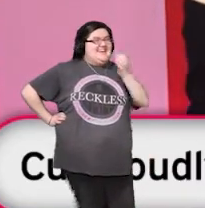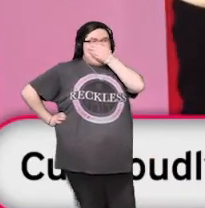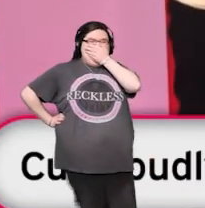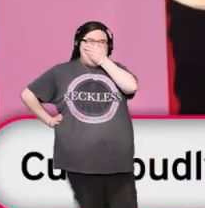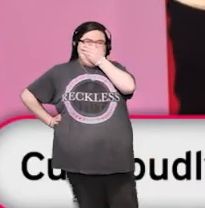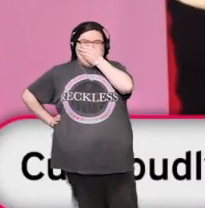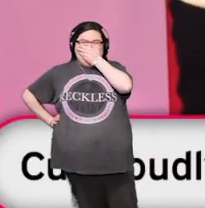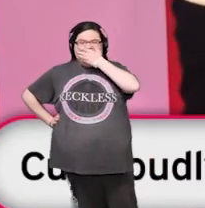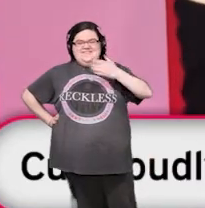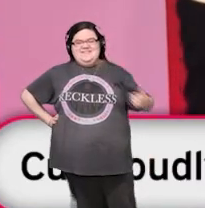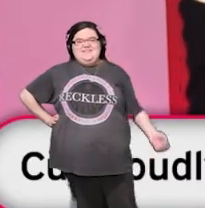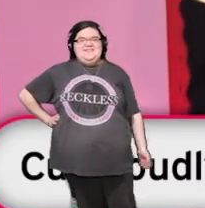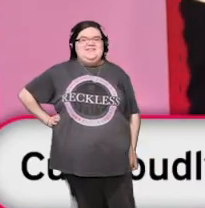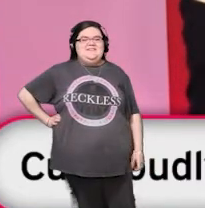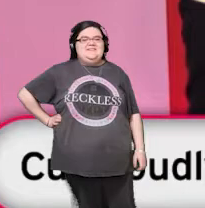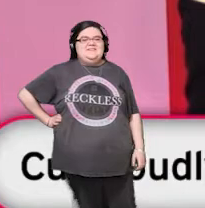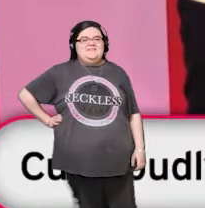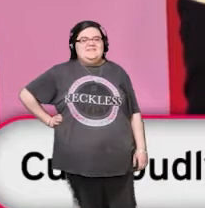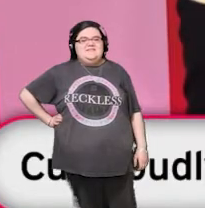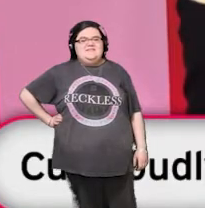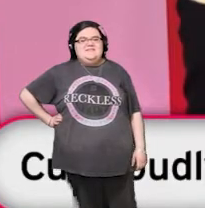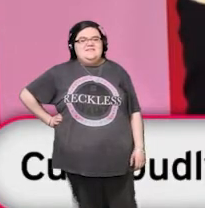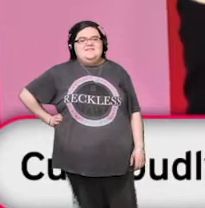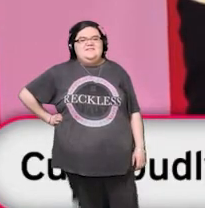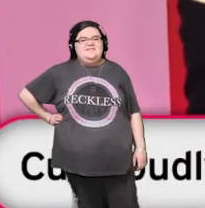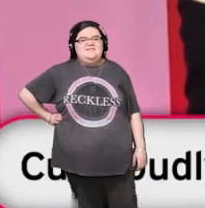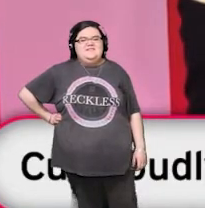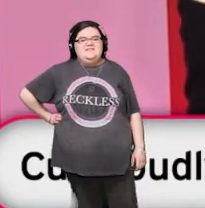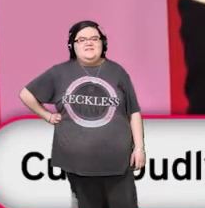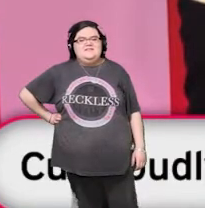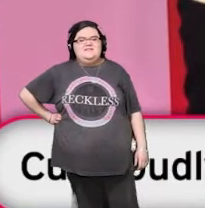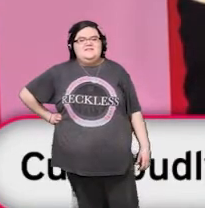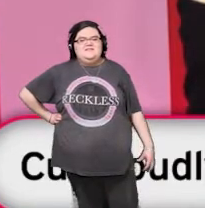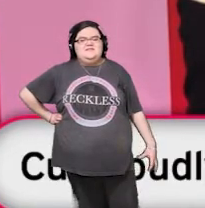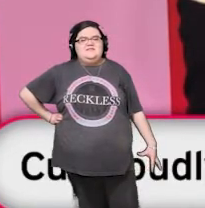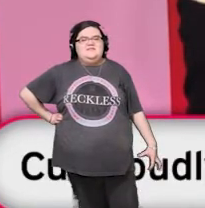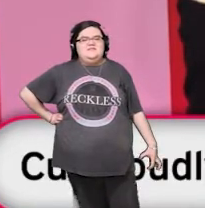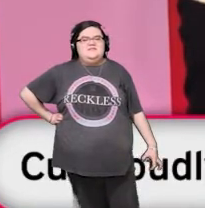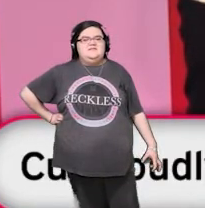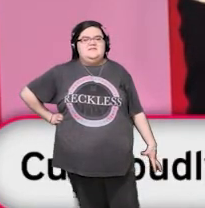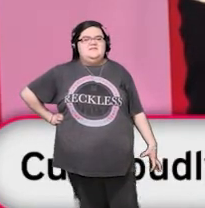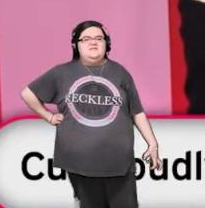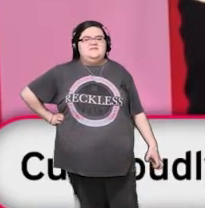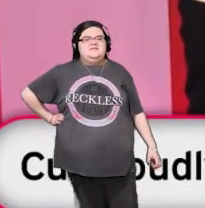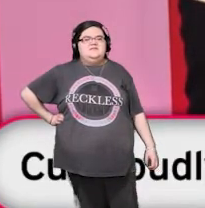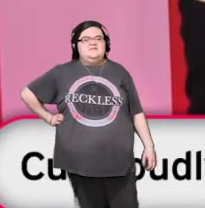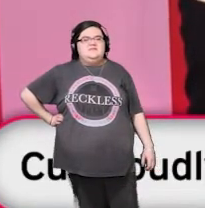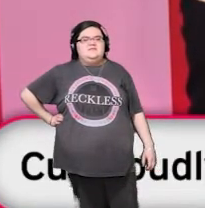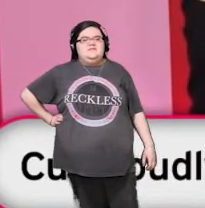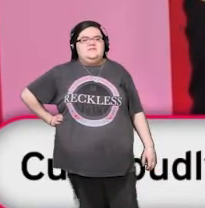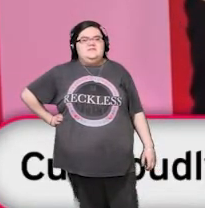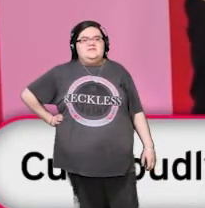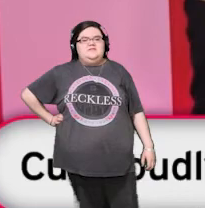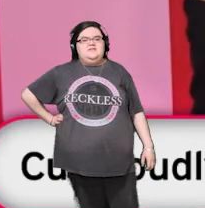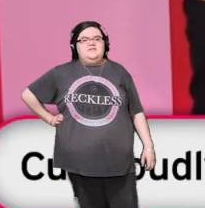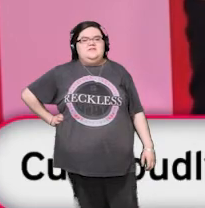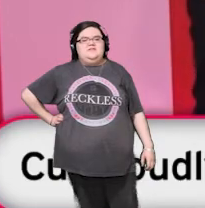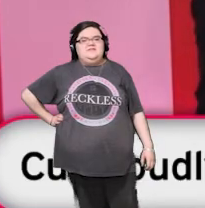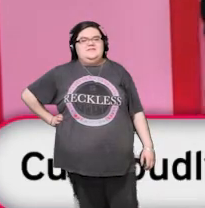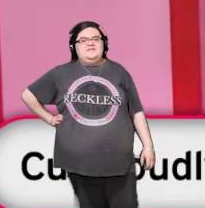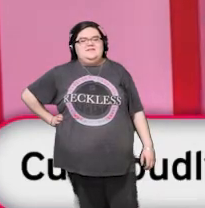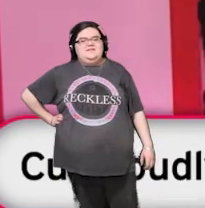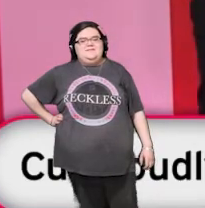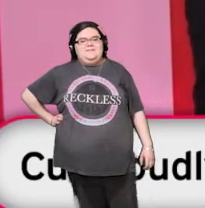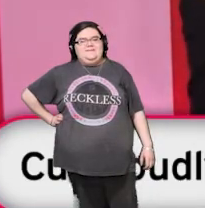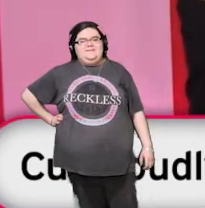like, fart a little one. Is that a, yeah. A full blown loudly, comment? Every, loudly. Every time you fart. It's just a little. The thing